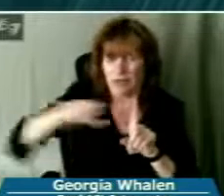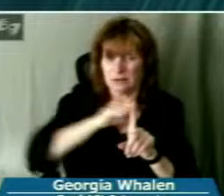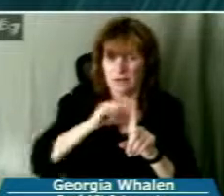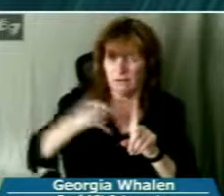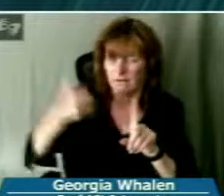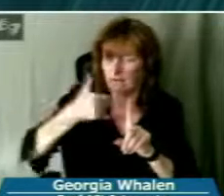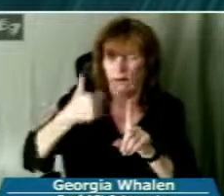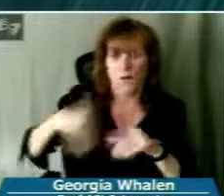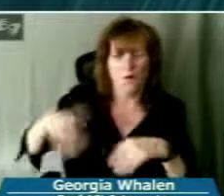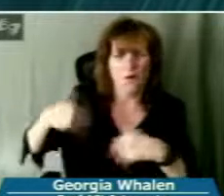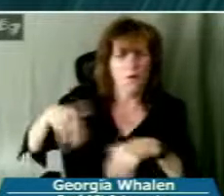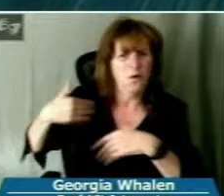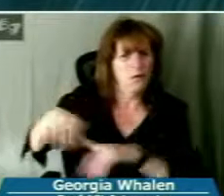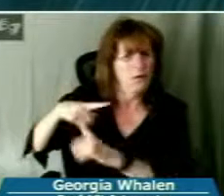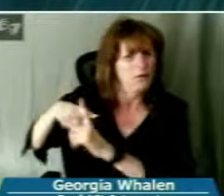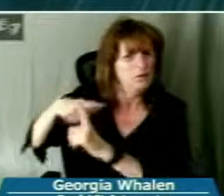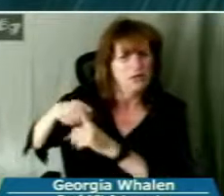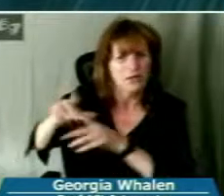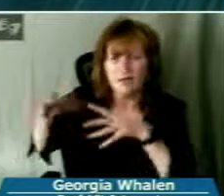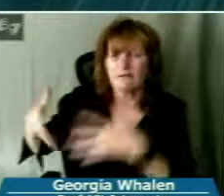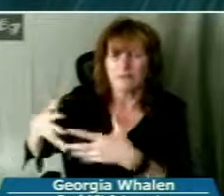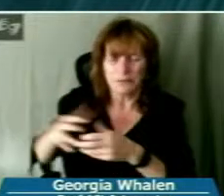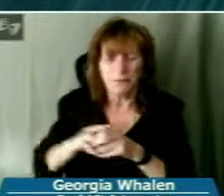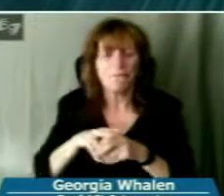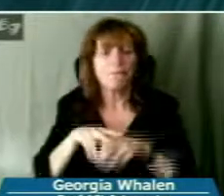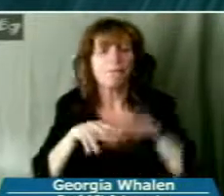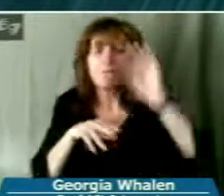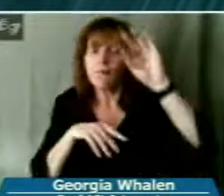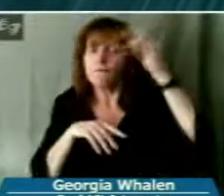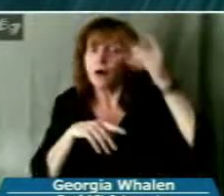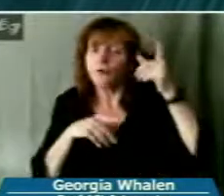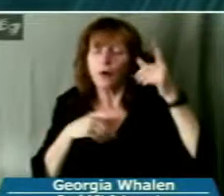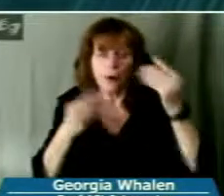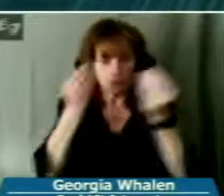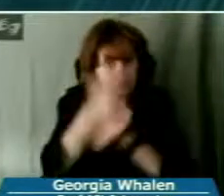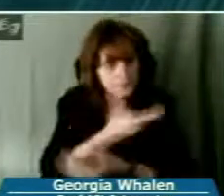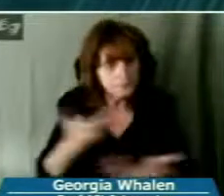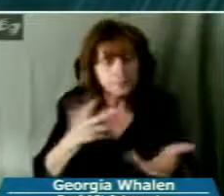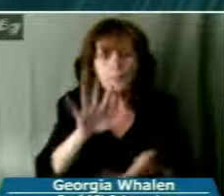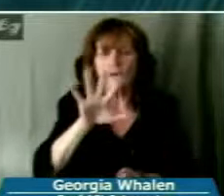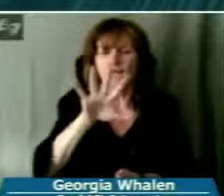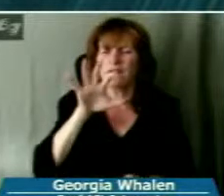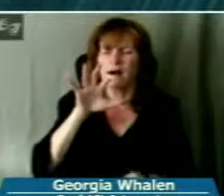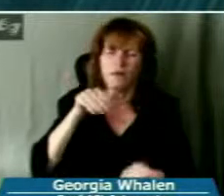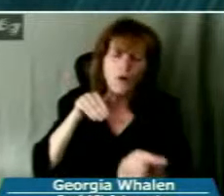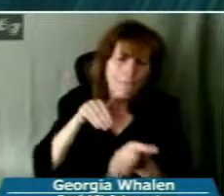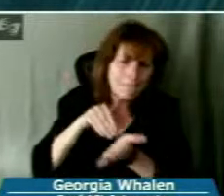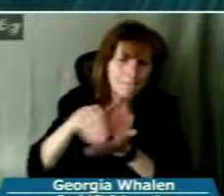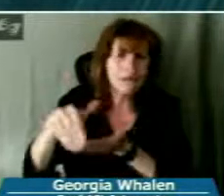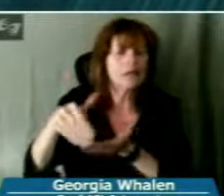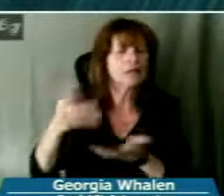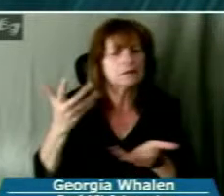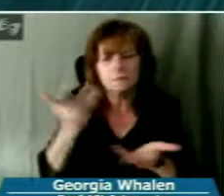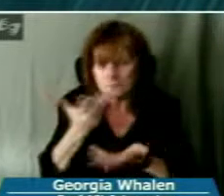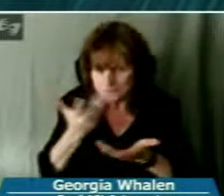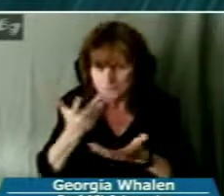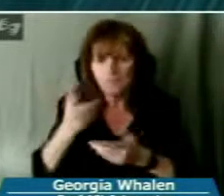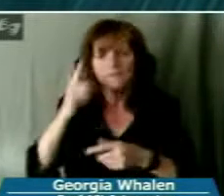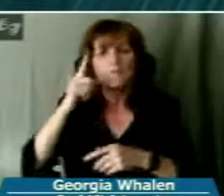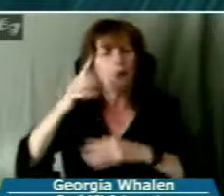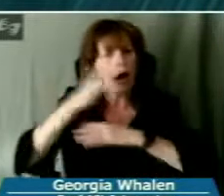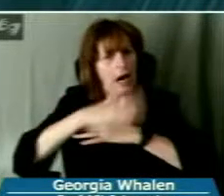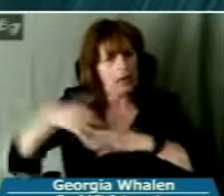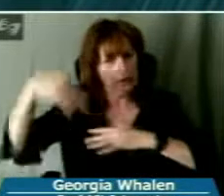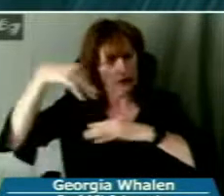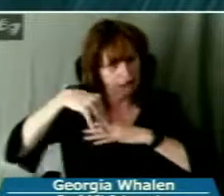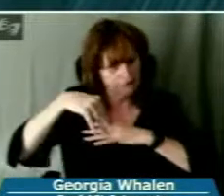federal government also announced a $305 million new distinctions-based Indigenous Community Support Fund